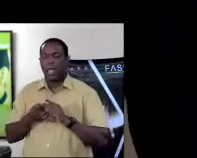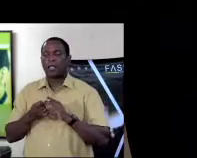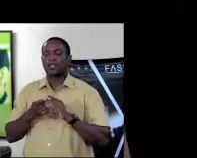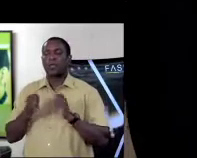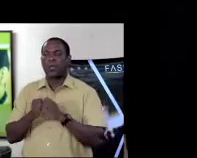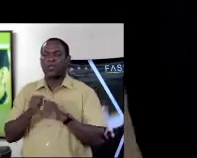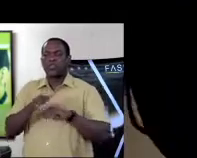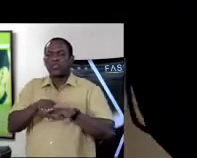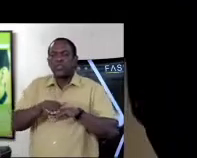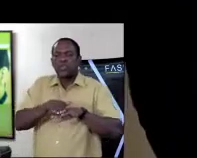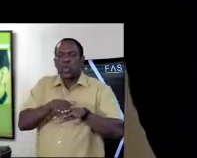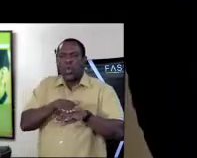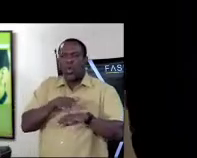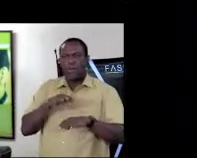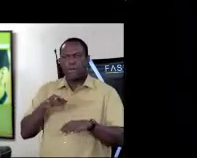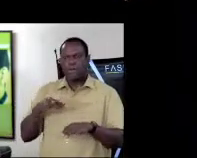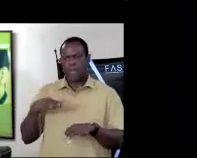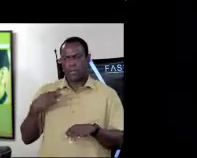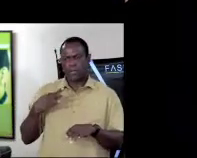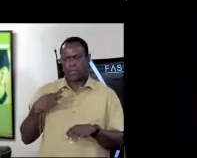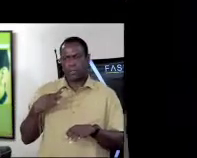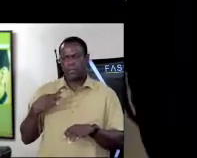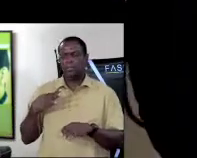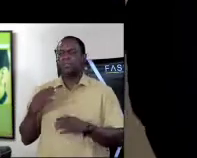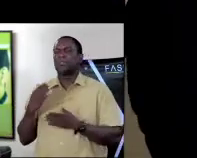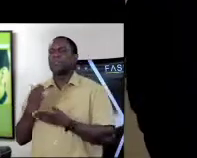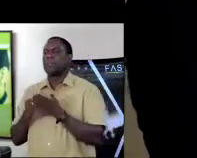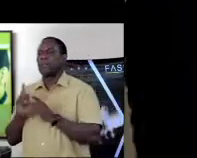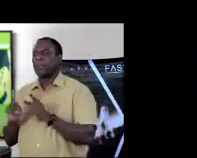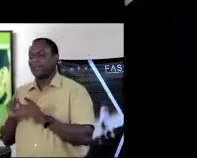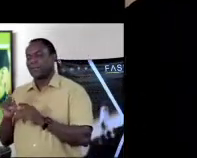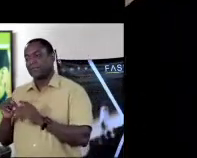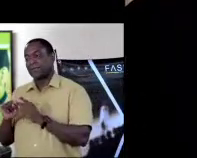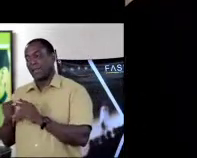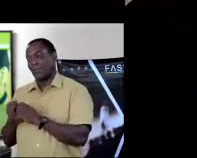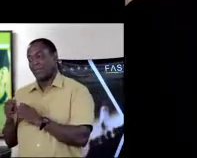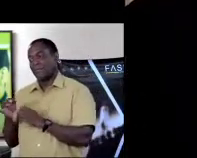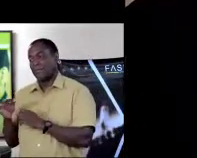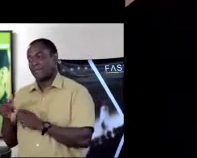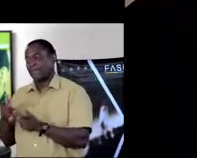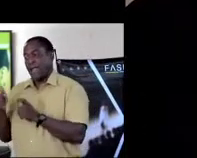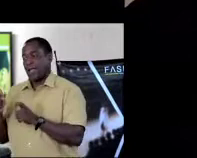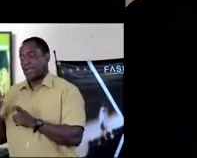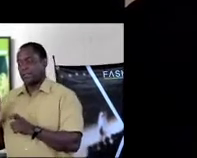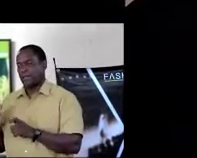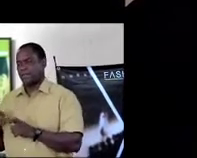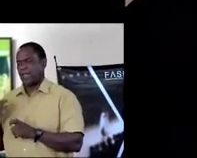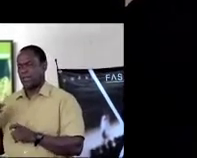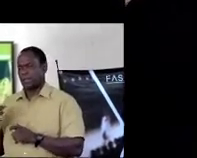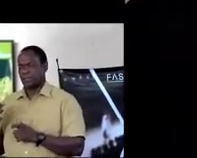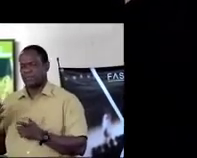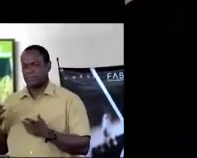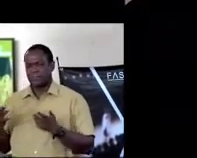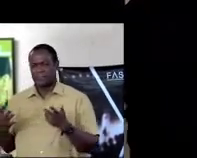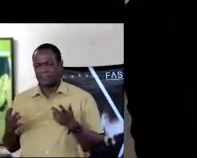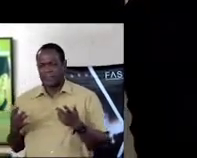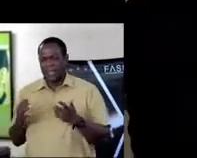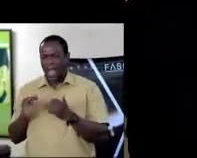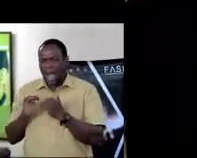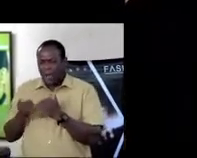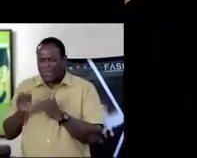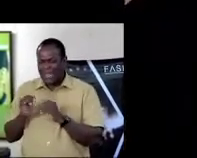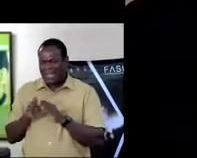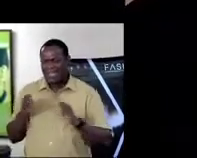do you determine when you are going from one point to the next, as opposed to somebody who's embarked on a